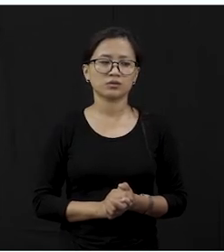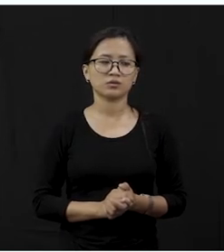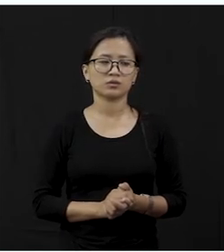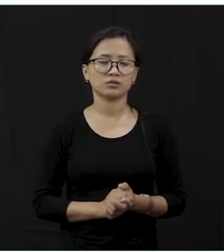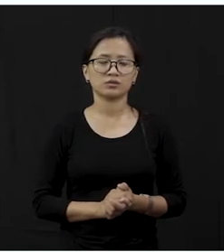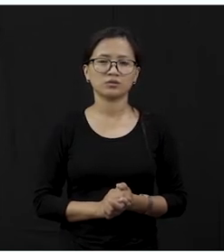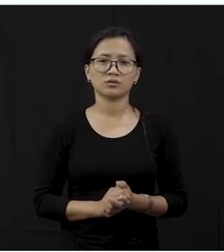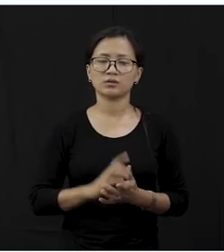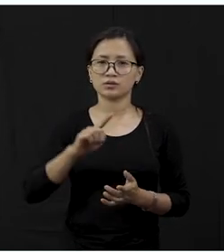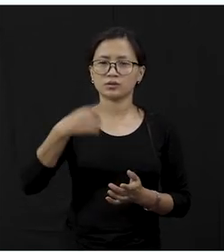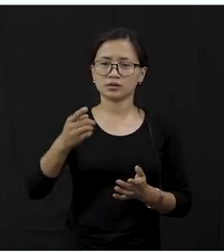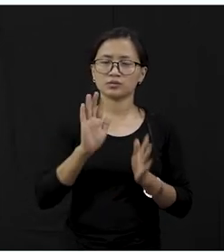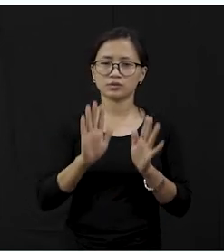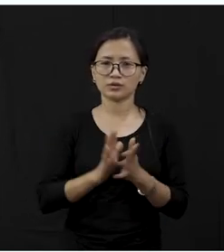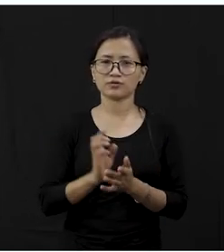you have